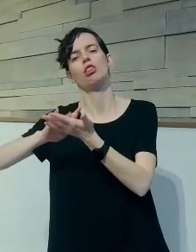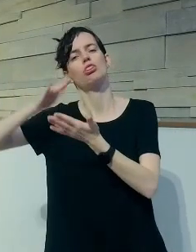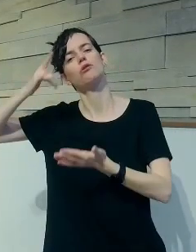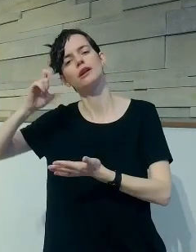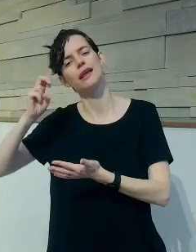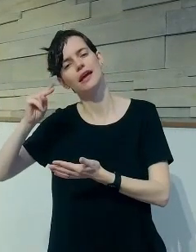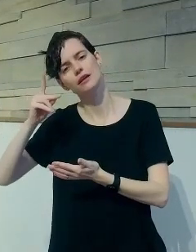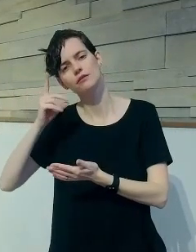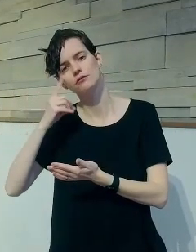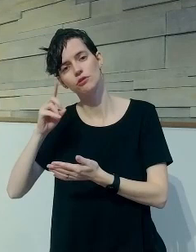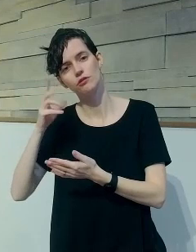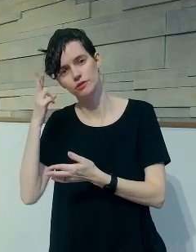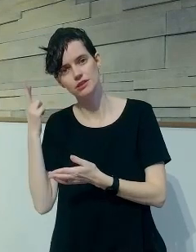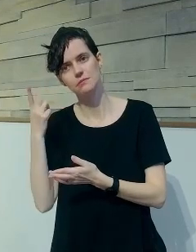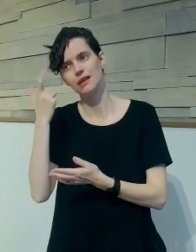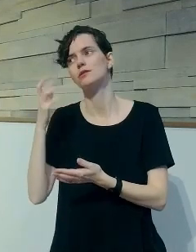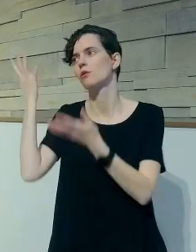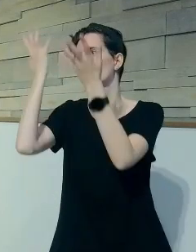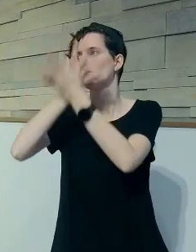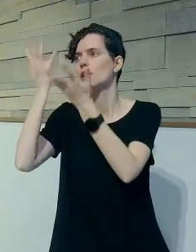because it's glorious.